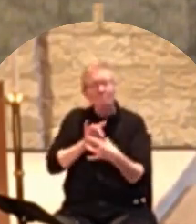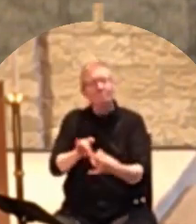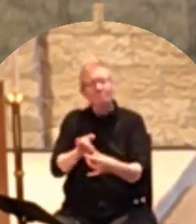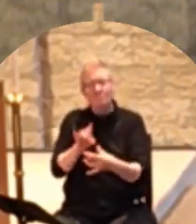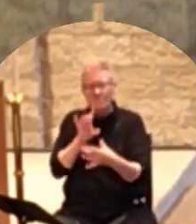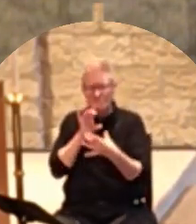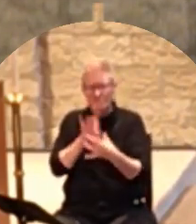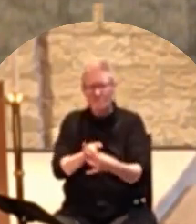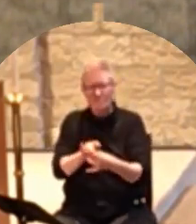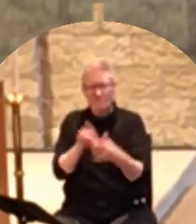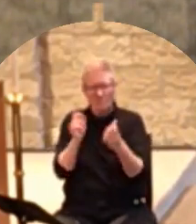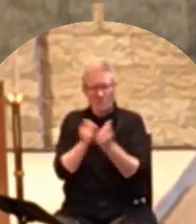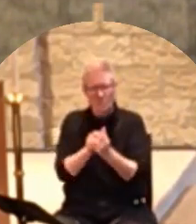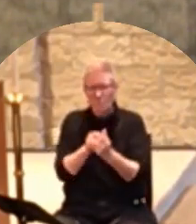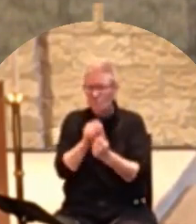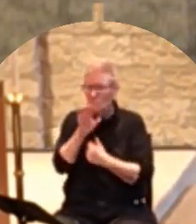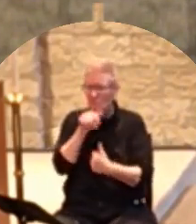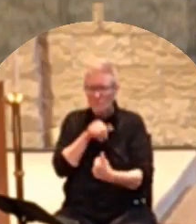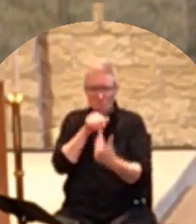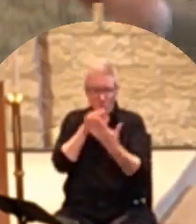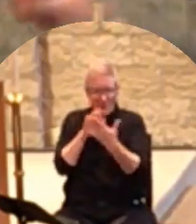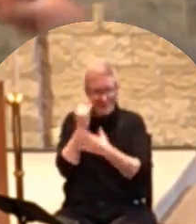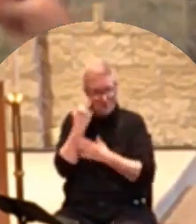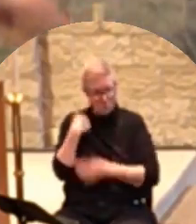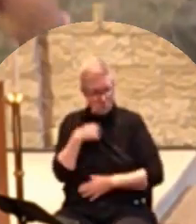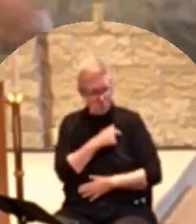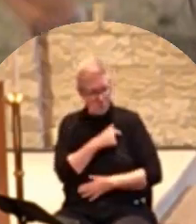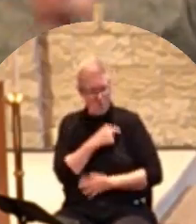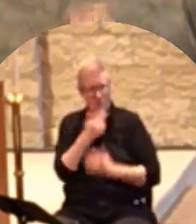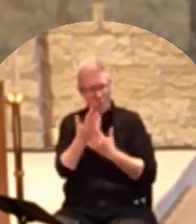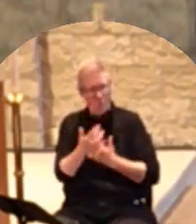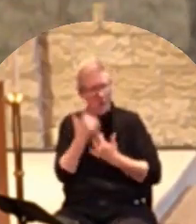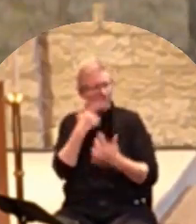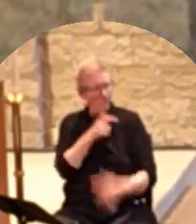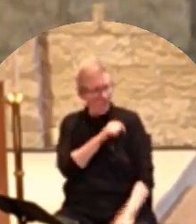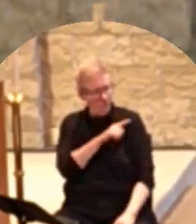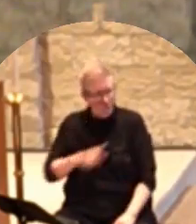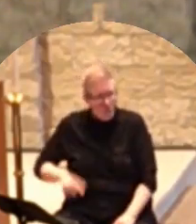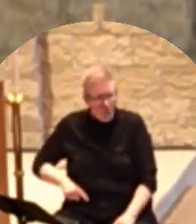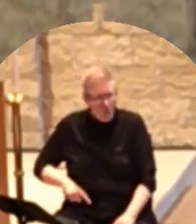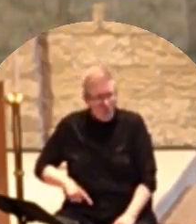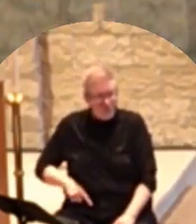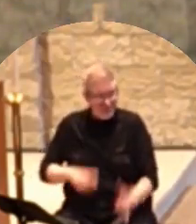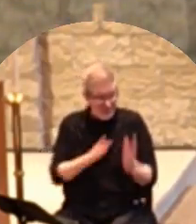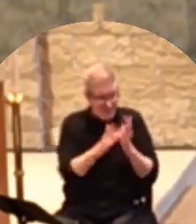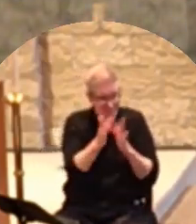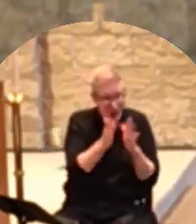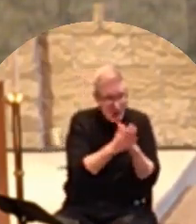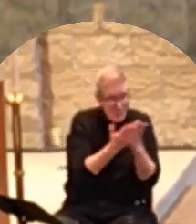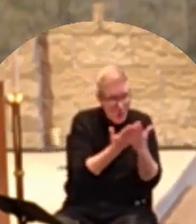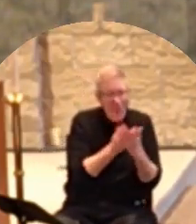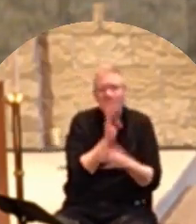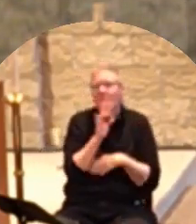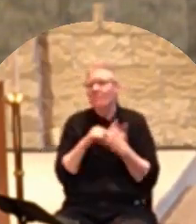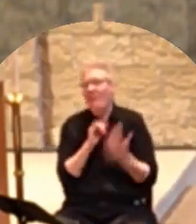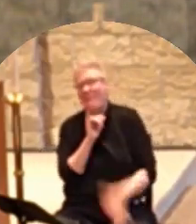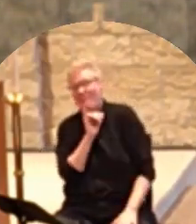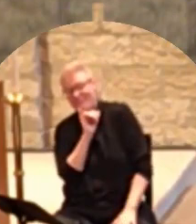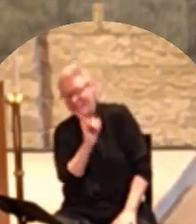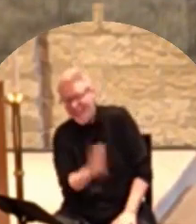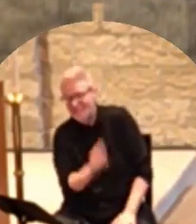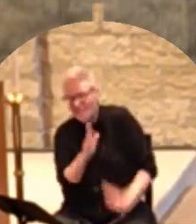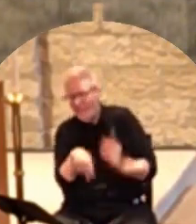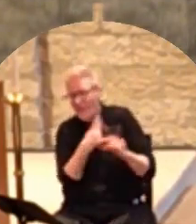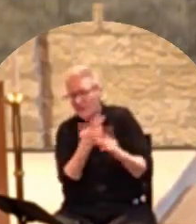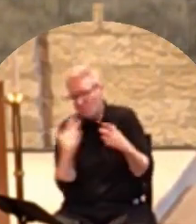we wait on the Lord, often the word strength is used in the Scriptures. Wait on the Lord, and